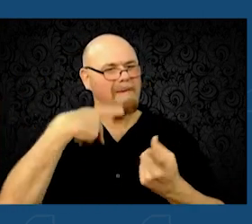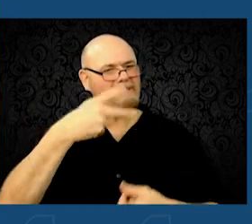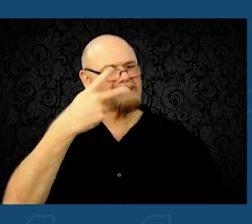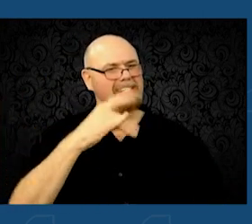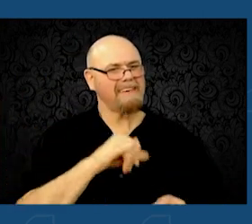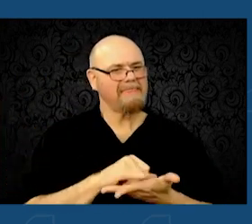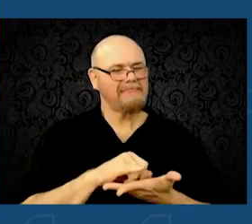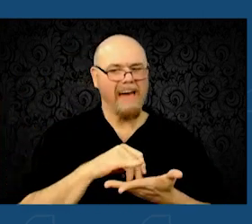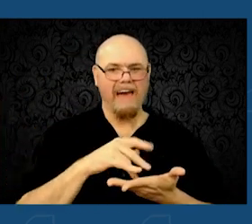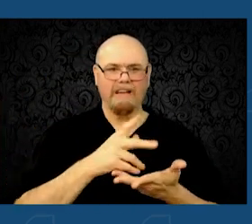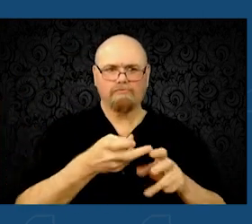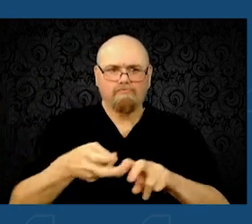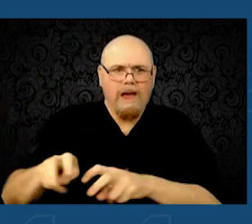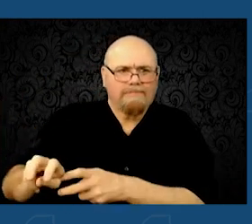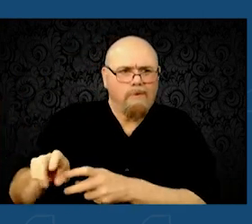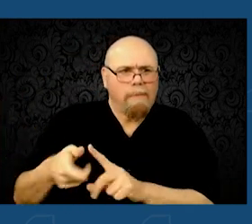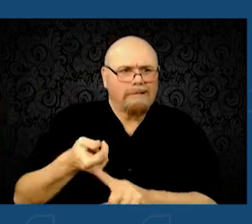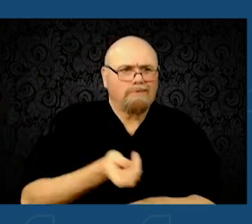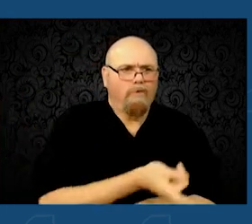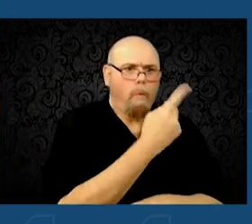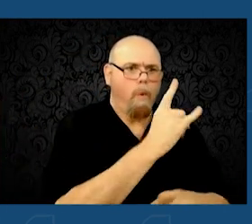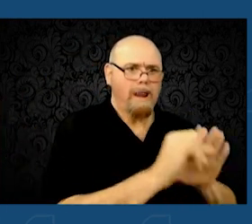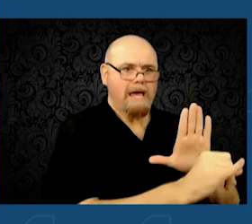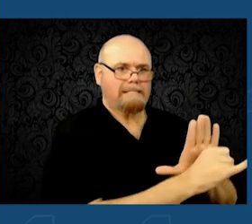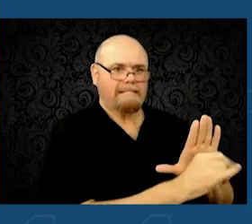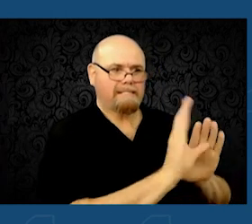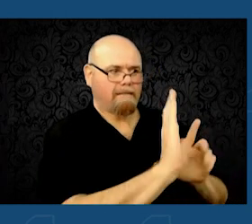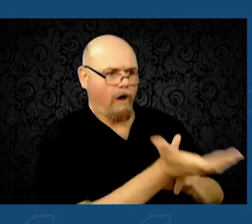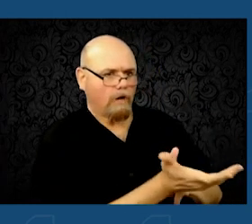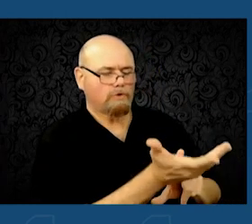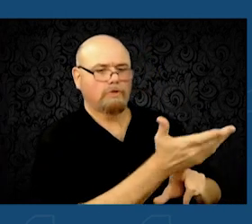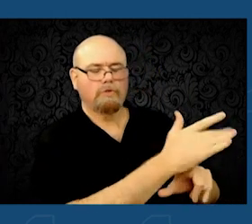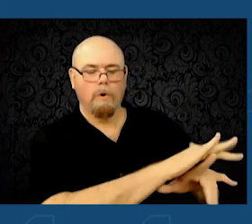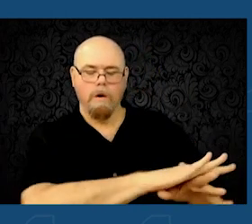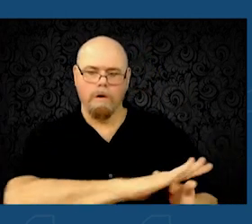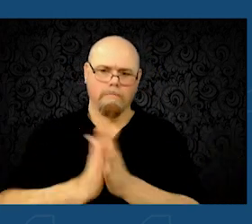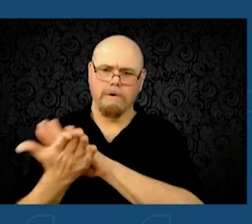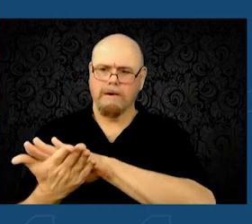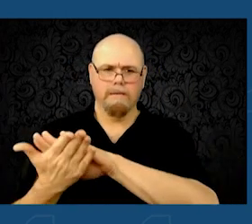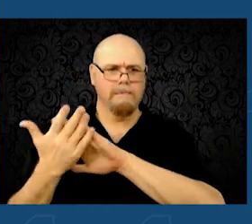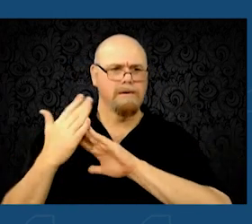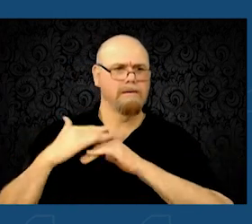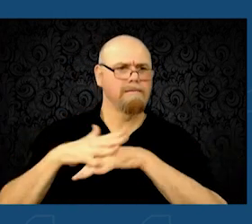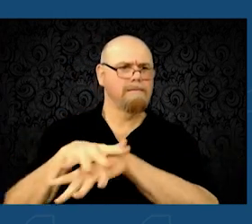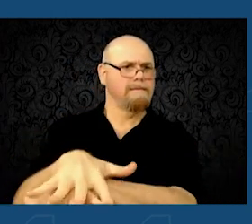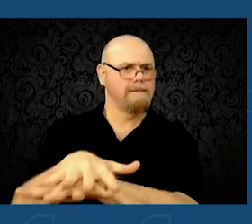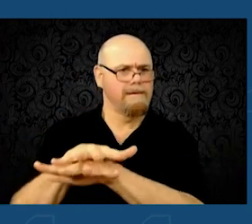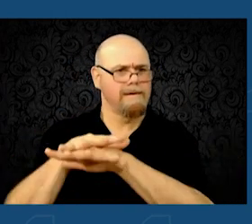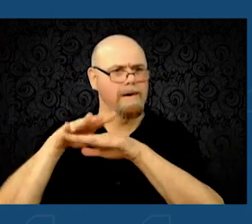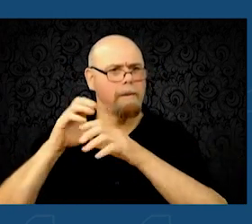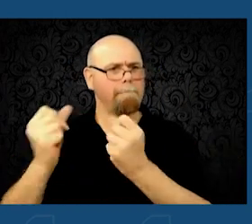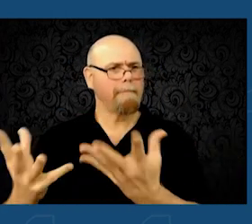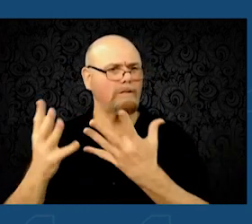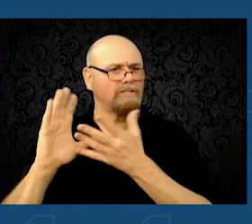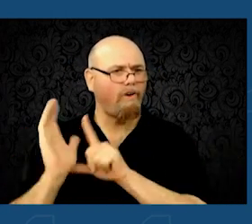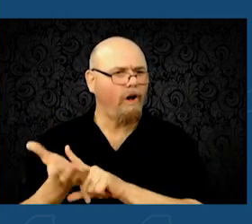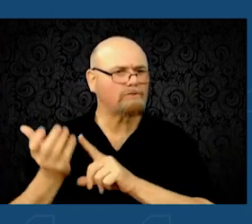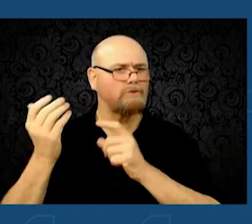being one identity to many, multicultural, so diverse, so fascinating.